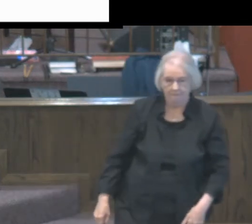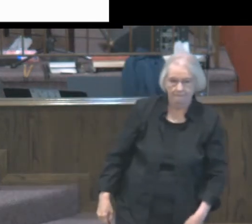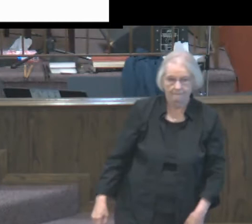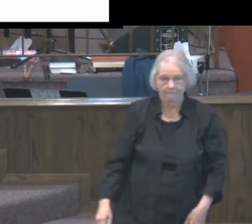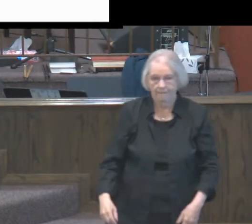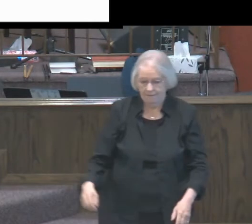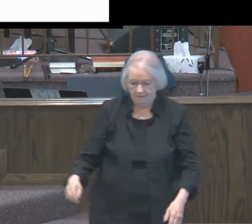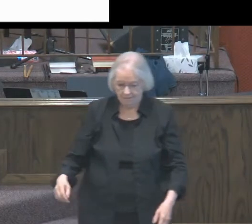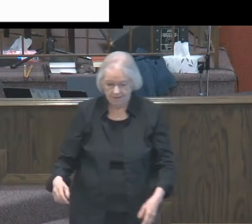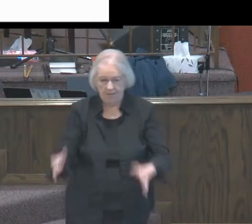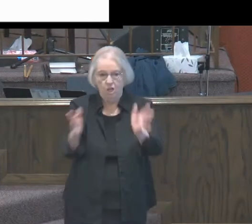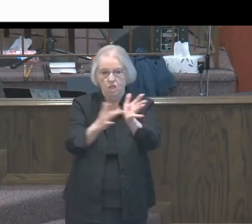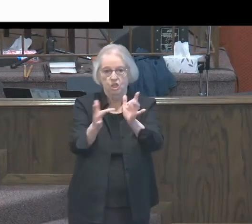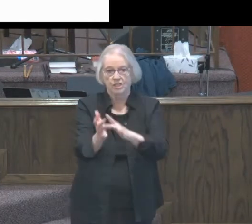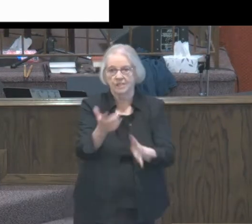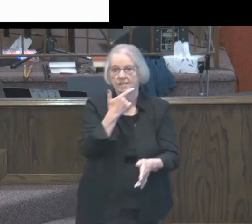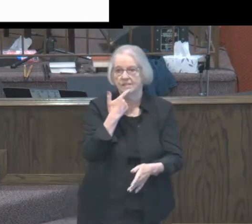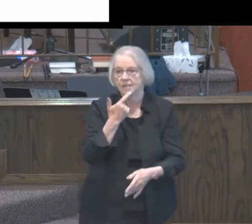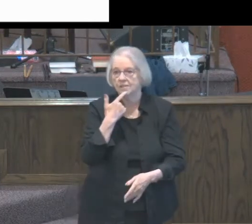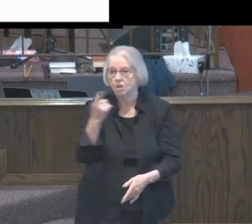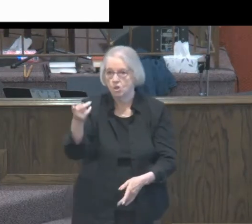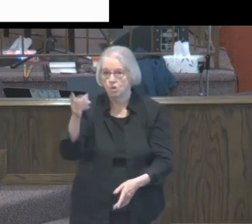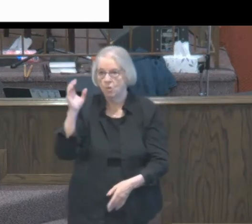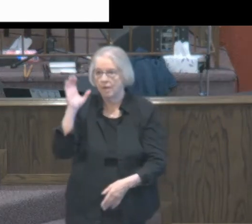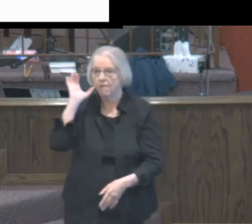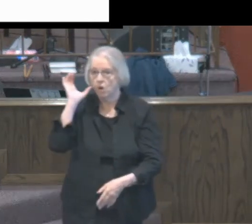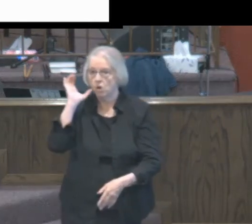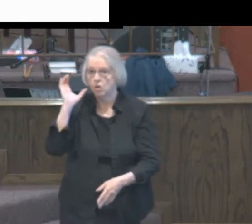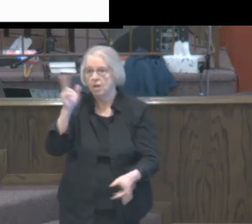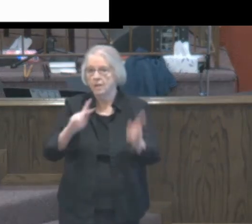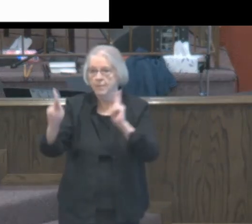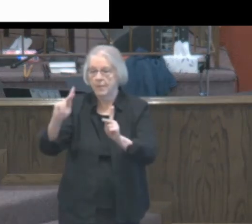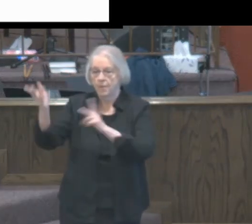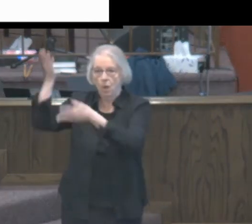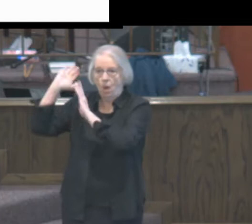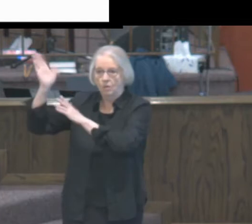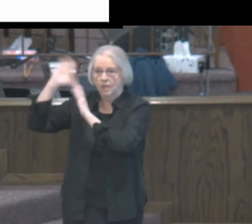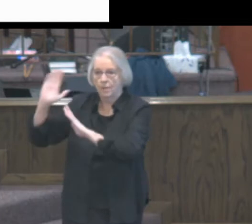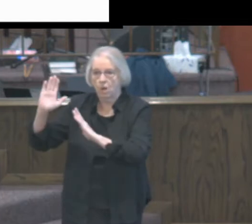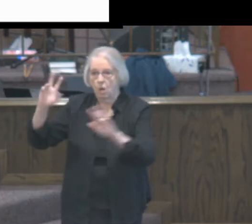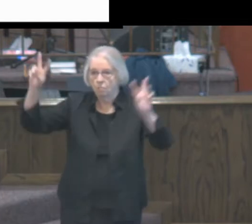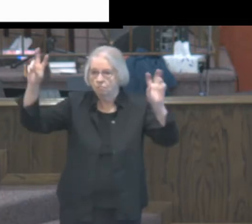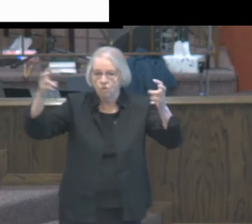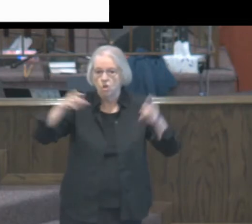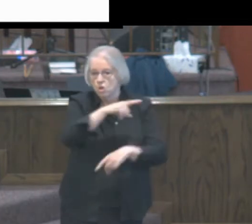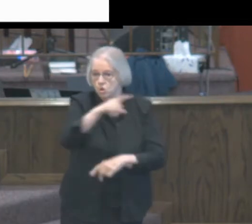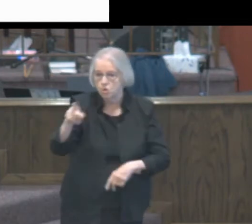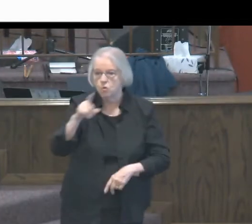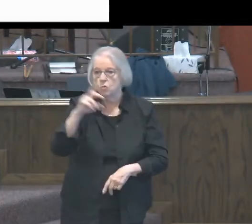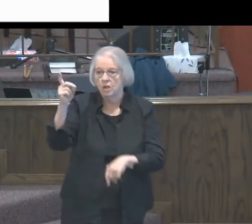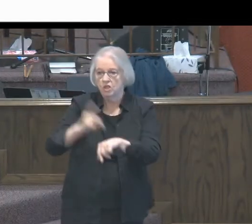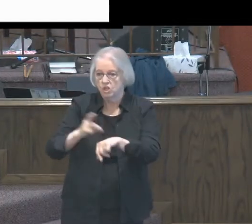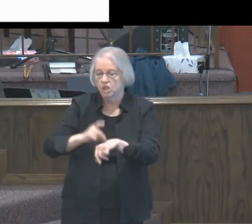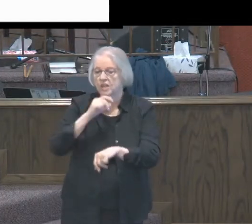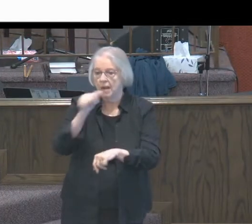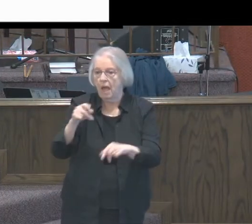heard that it was said to those of old, 'You shall not murder,' and whoever murders will